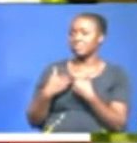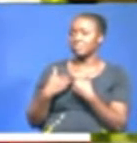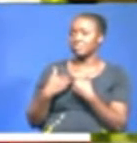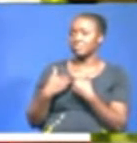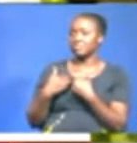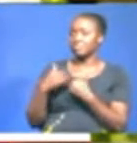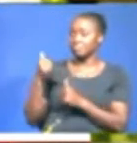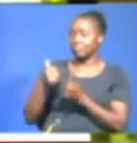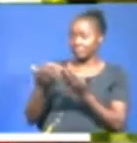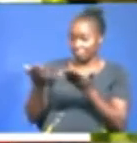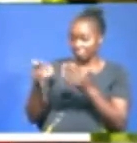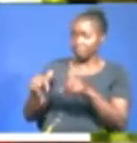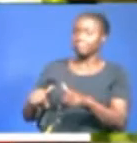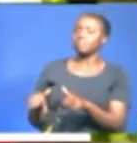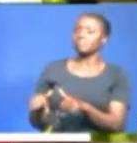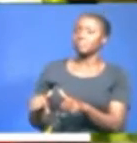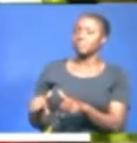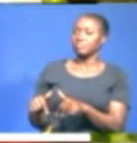playing today.